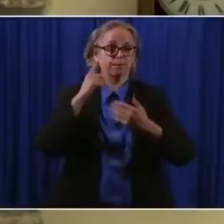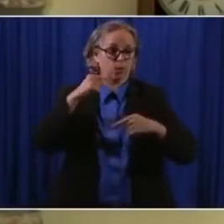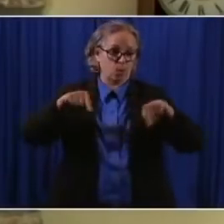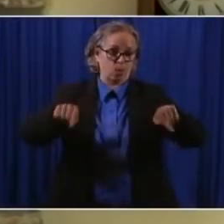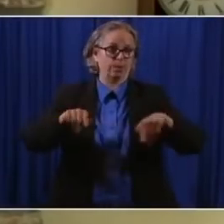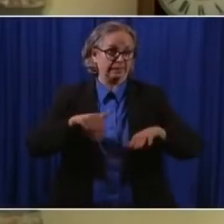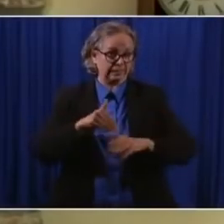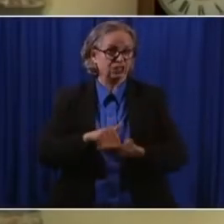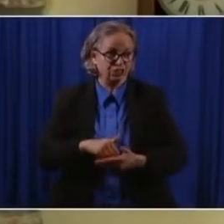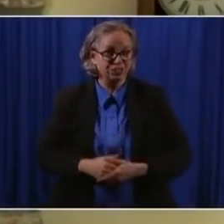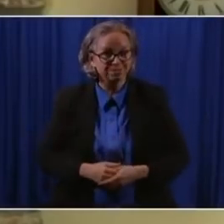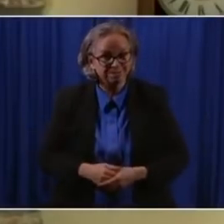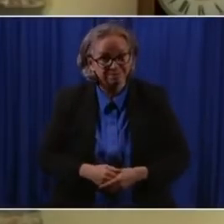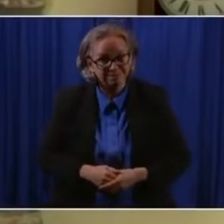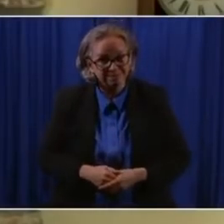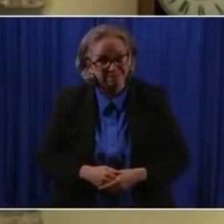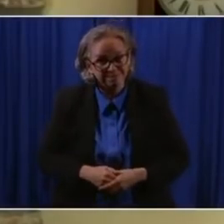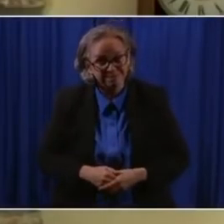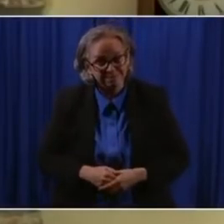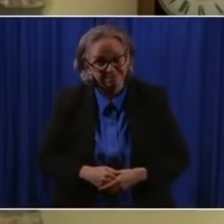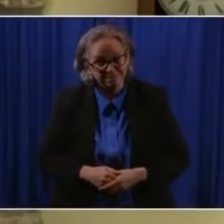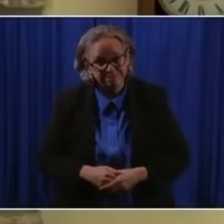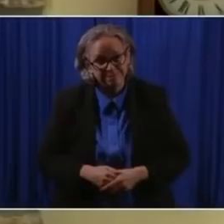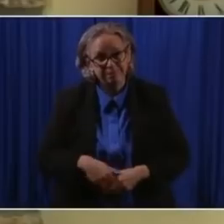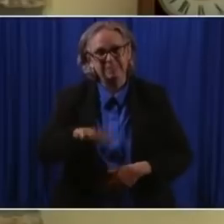working to protect some of Ohio's most vulnerable residents.